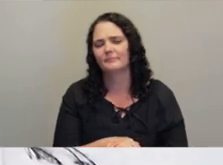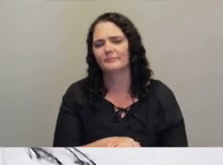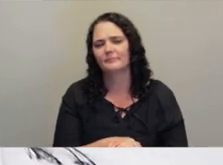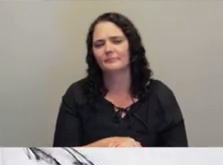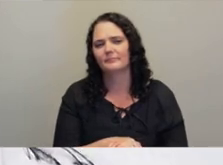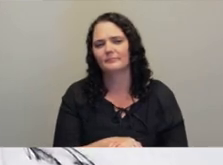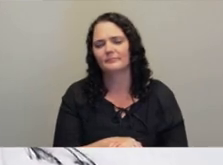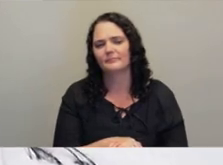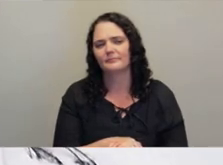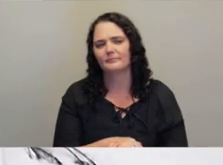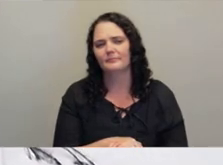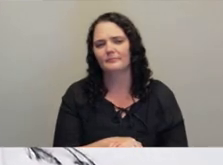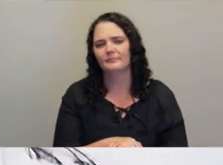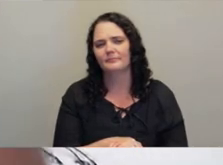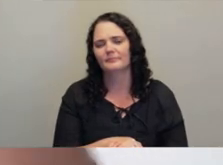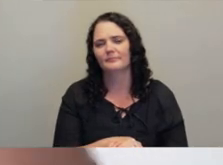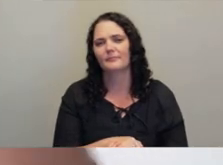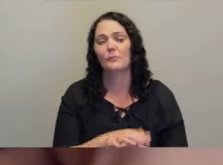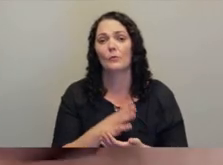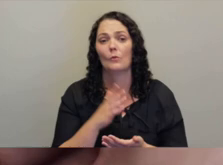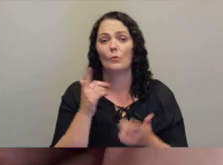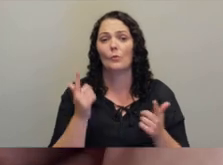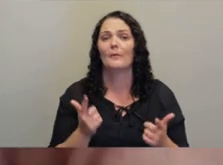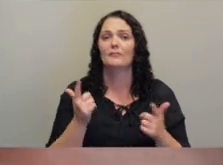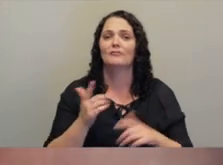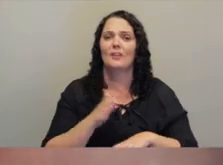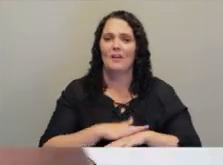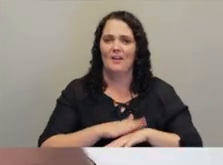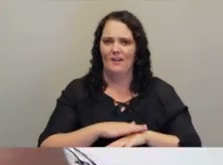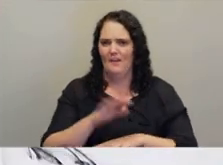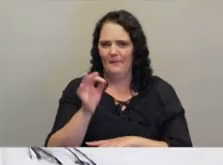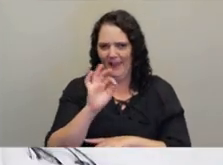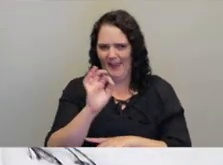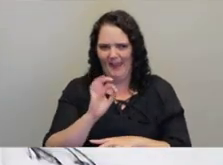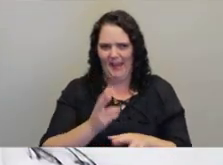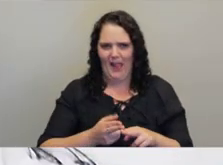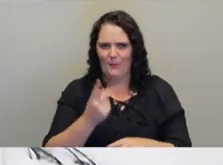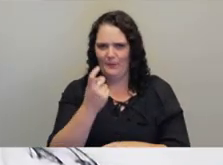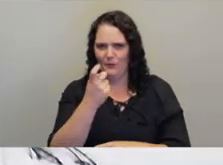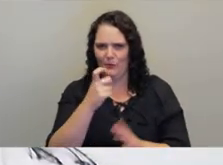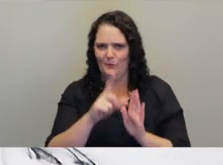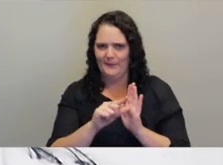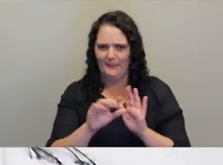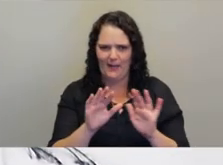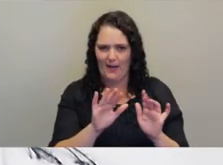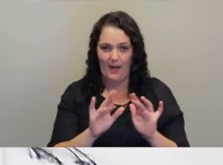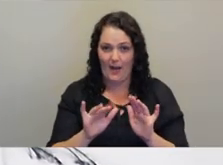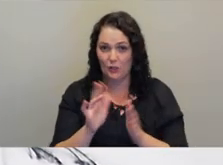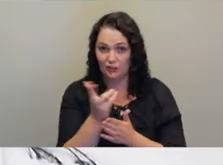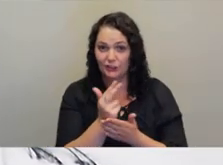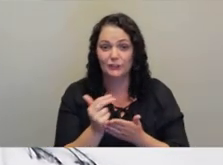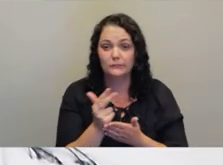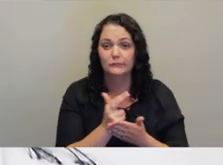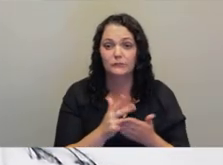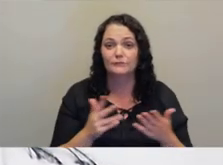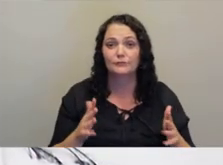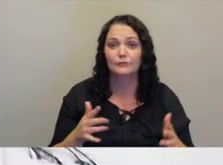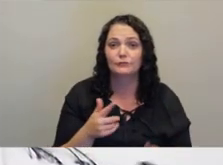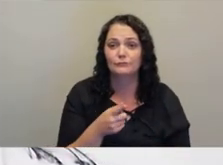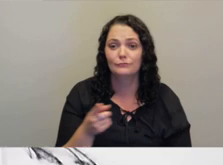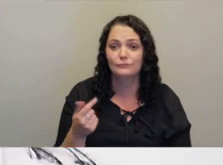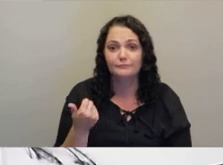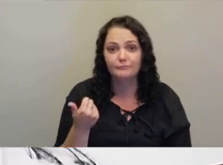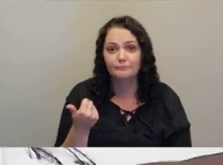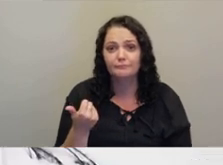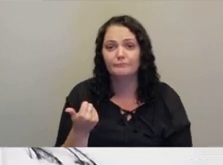Oh, and there's another one there. All right, I don't want to take too much time on this. Let's take another minute. How's everybody doing with their little sketch